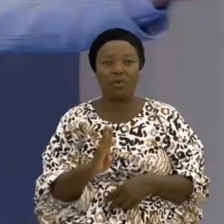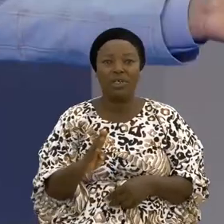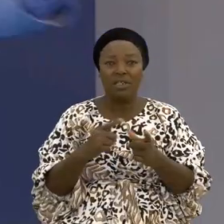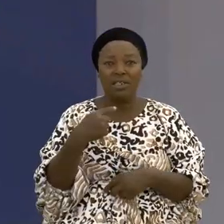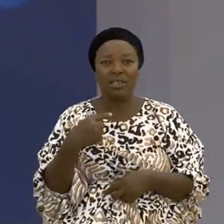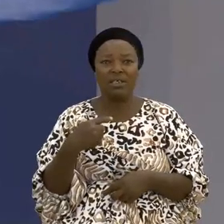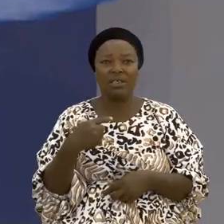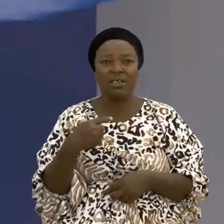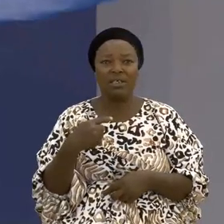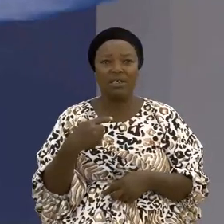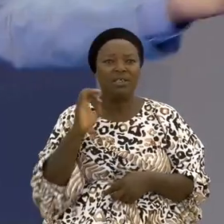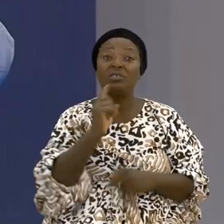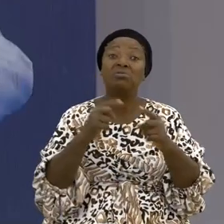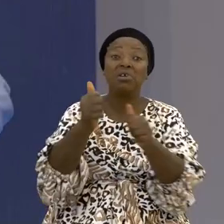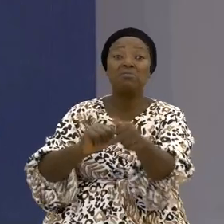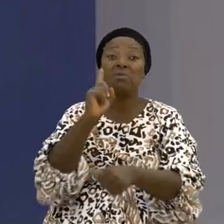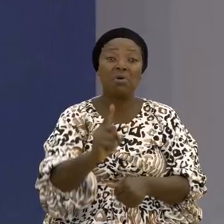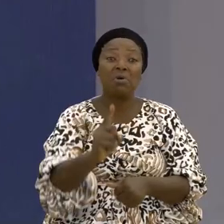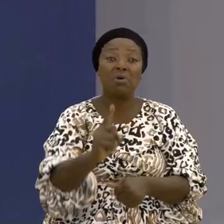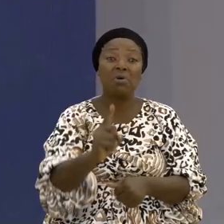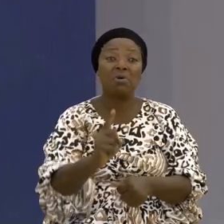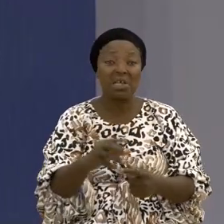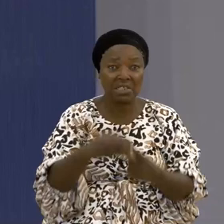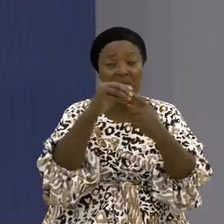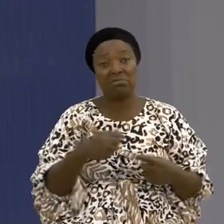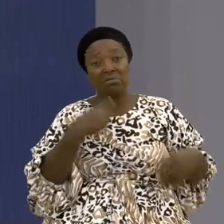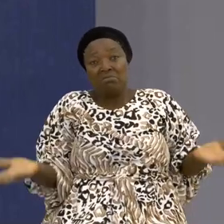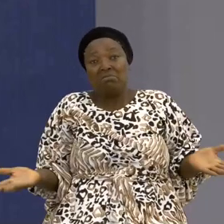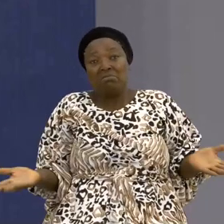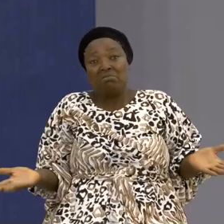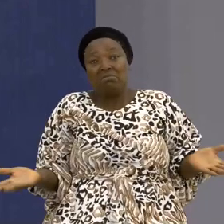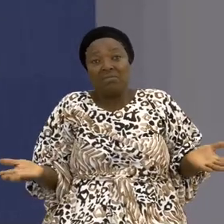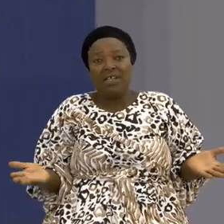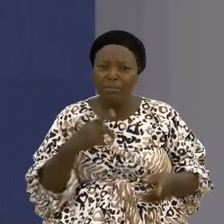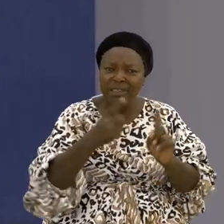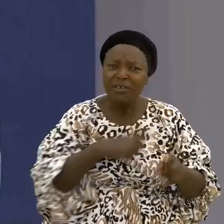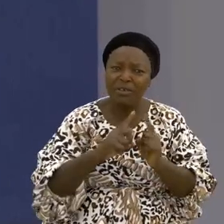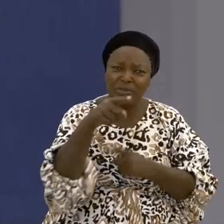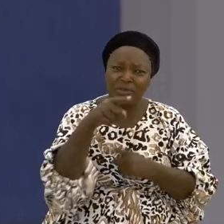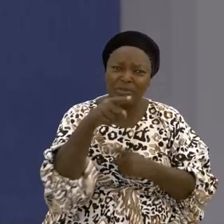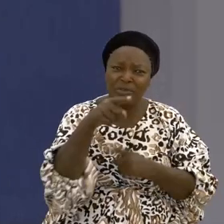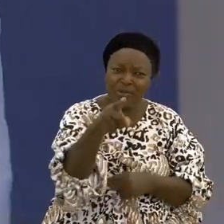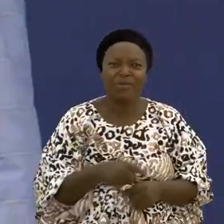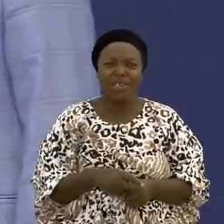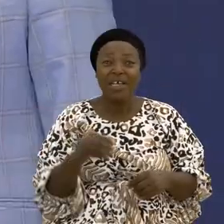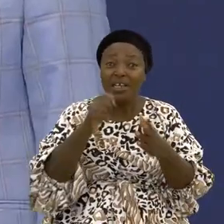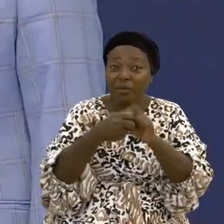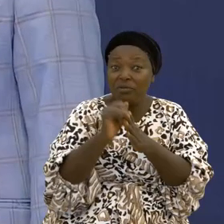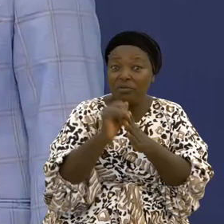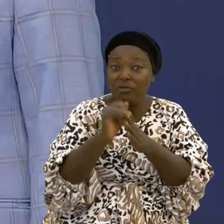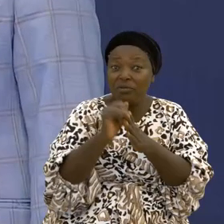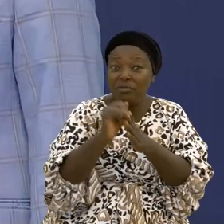say it's talking to everybody except themselves. The Lord is talking to you. In the predicament you